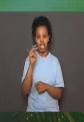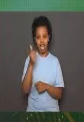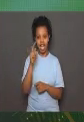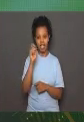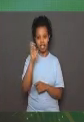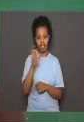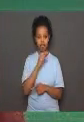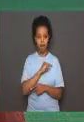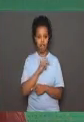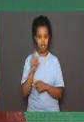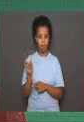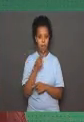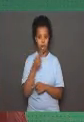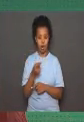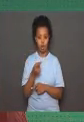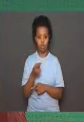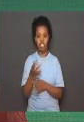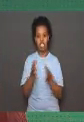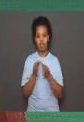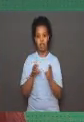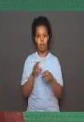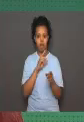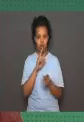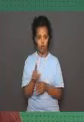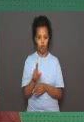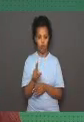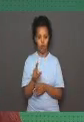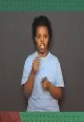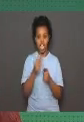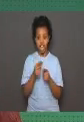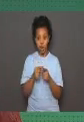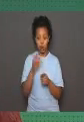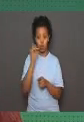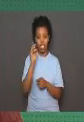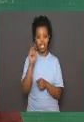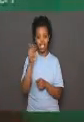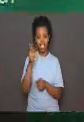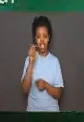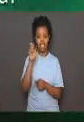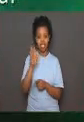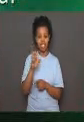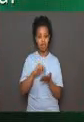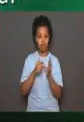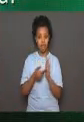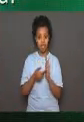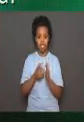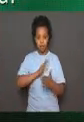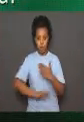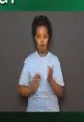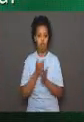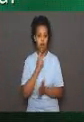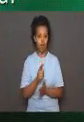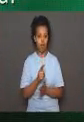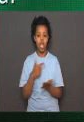behavior. The word innate means inborn. When we use